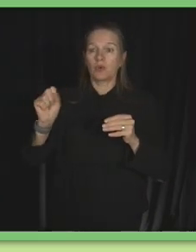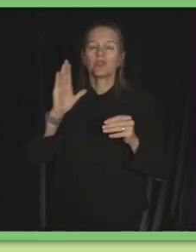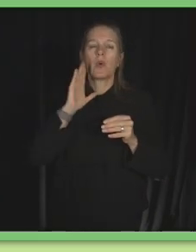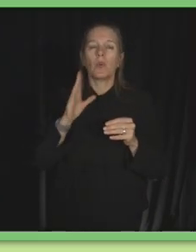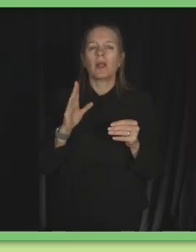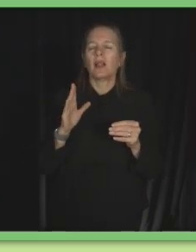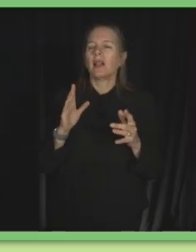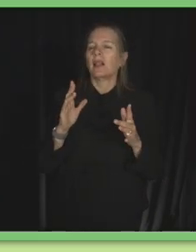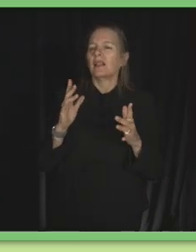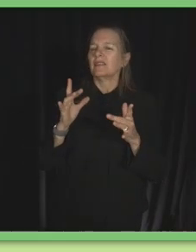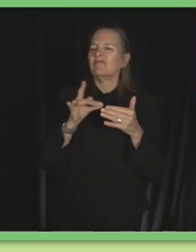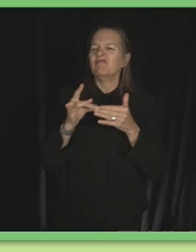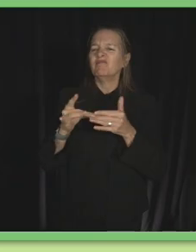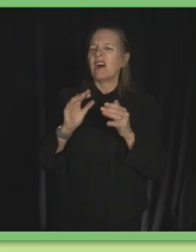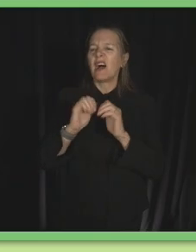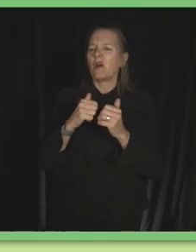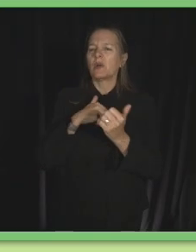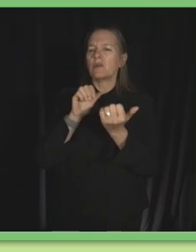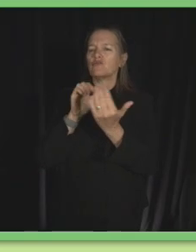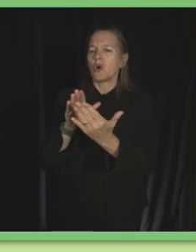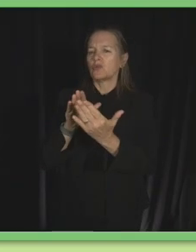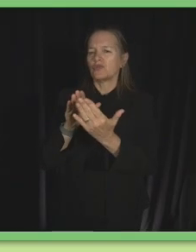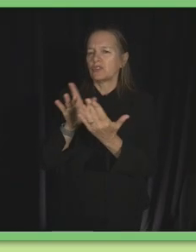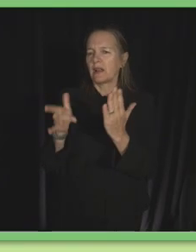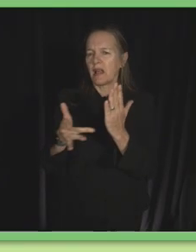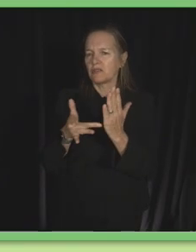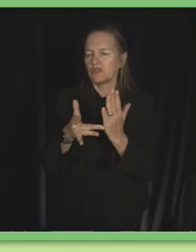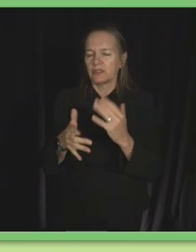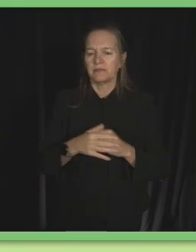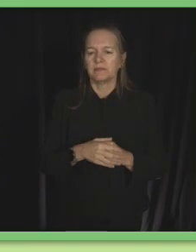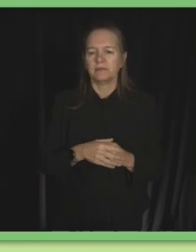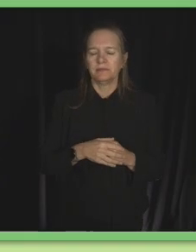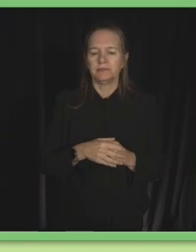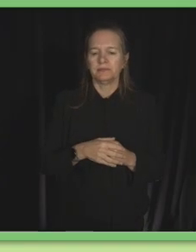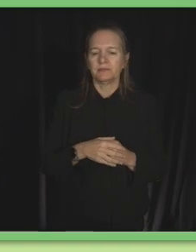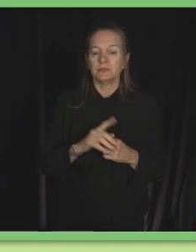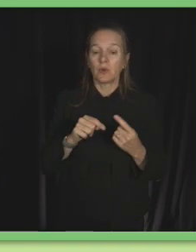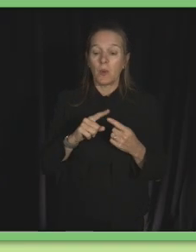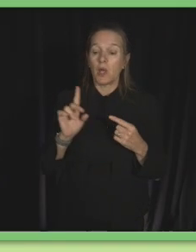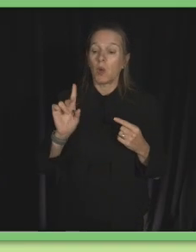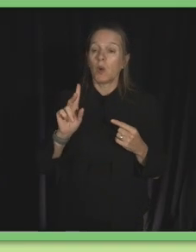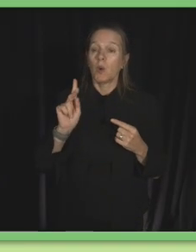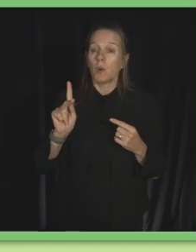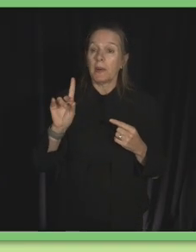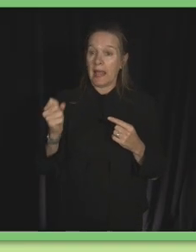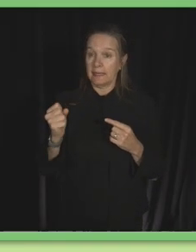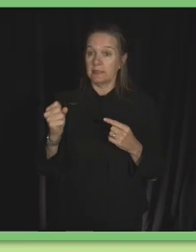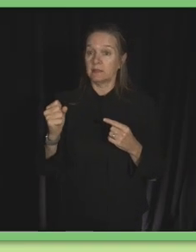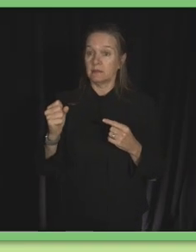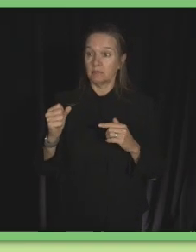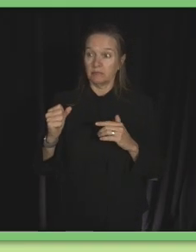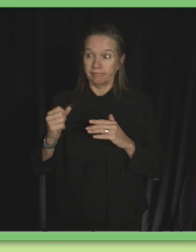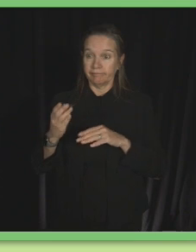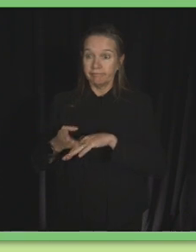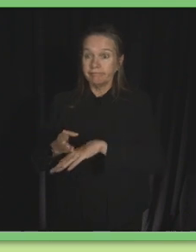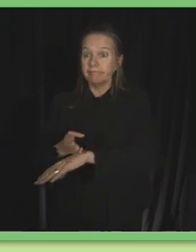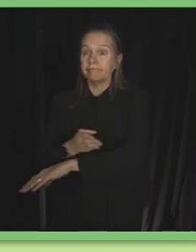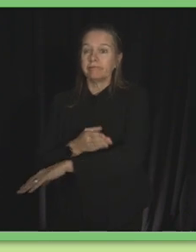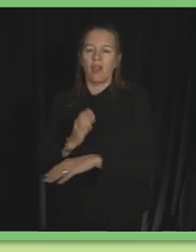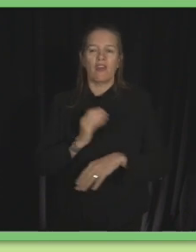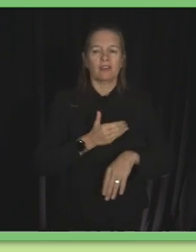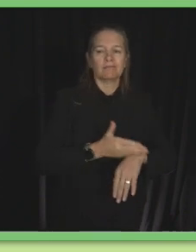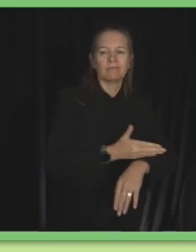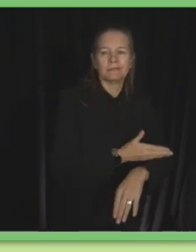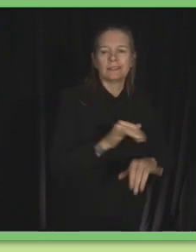how we approach technology. As Kubernetes matured, so did our ambitions. We built platforms not just for inference,